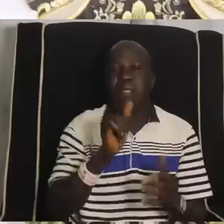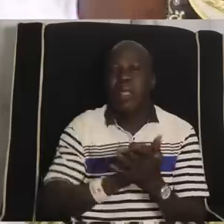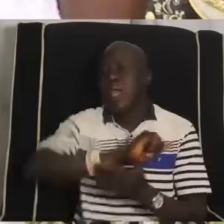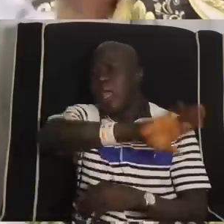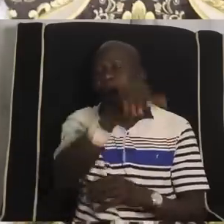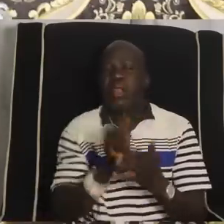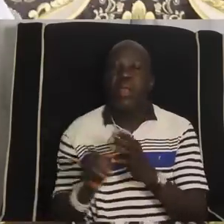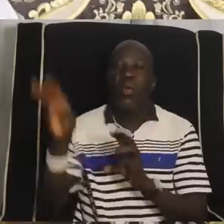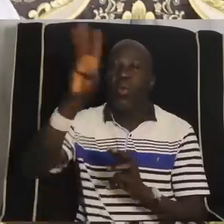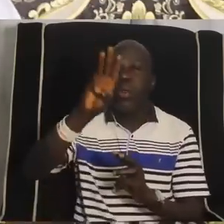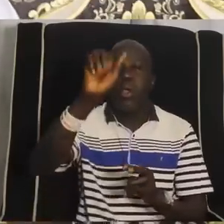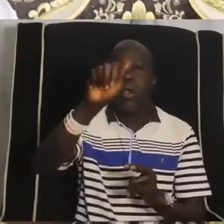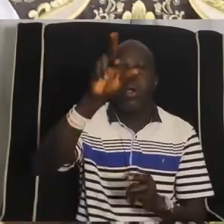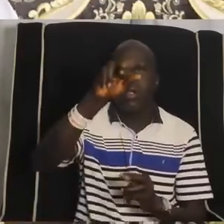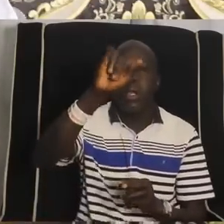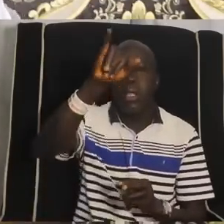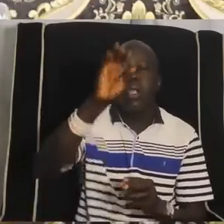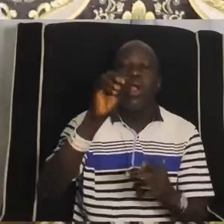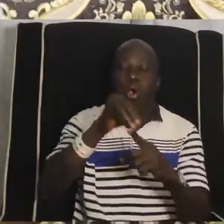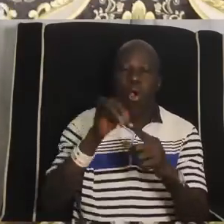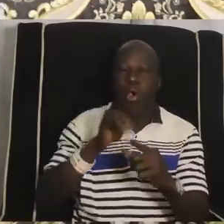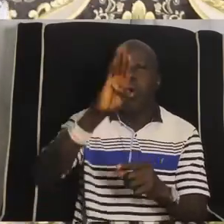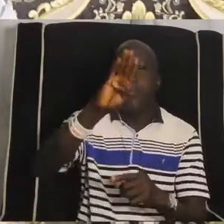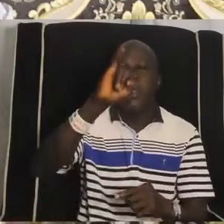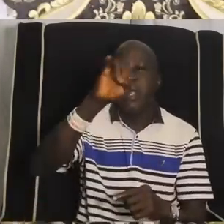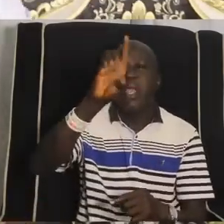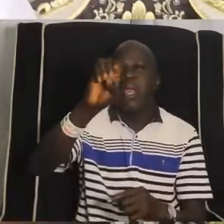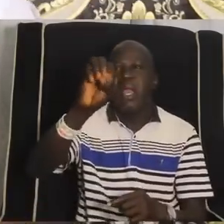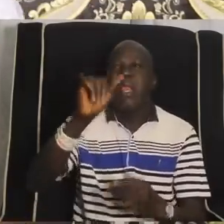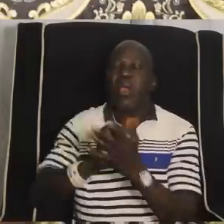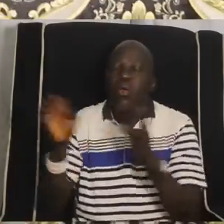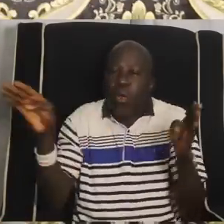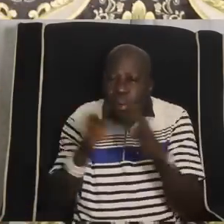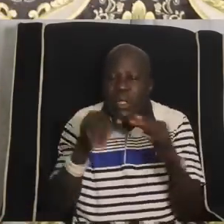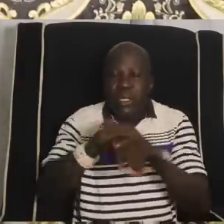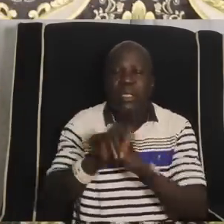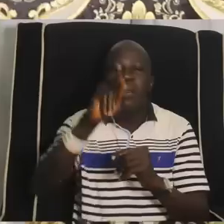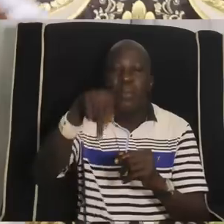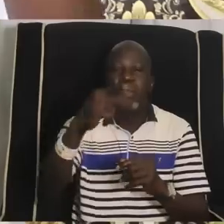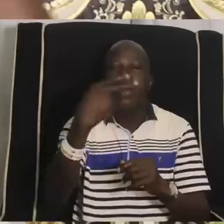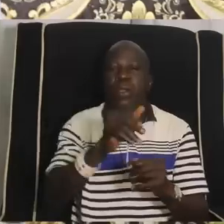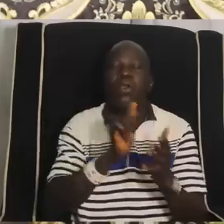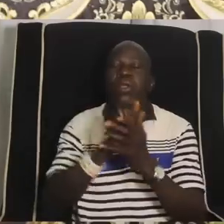ni worry ni bini. Worry bini. Ma bowa. Come for. Ajo pade ni Porta. O